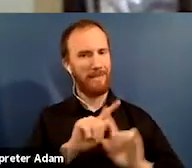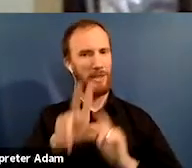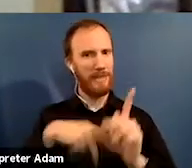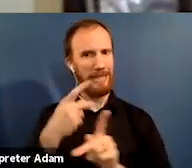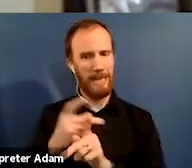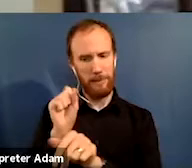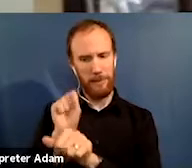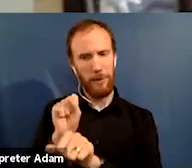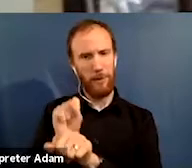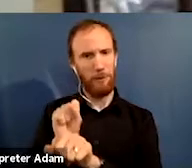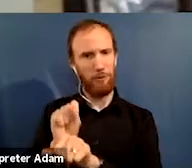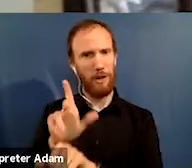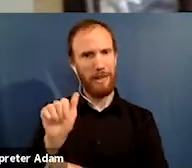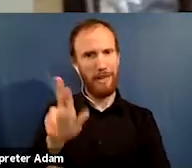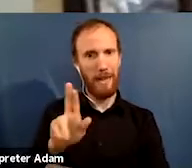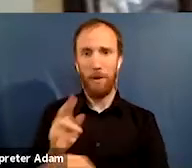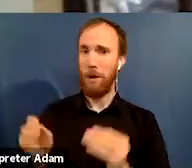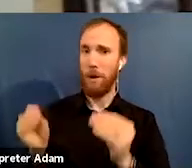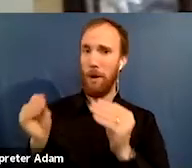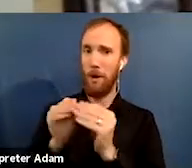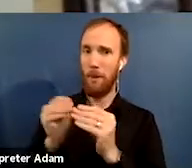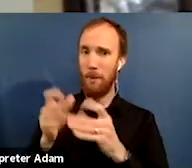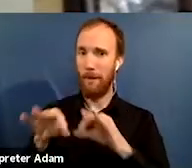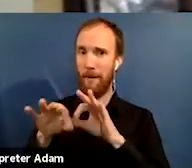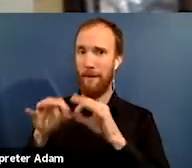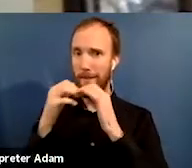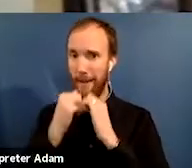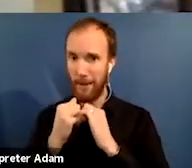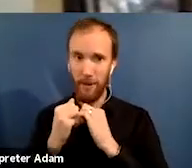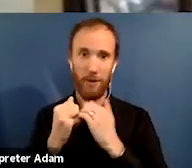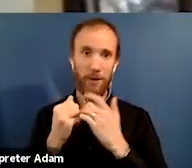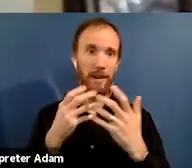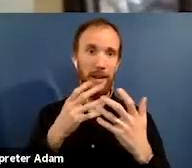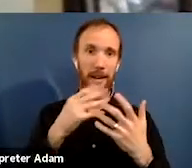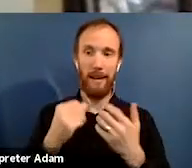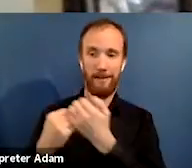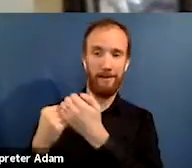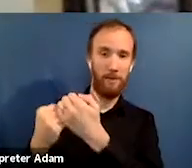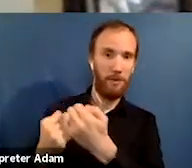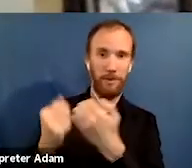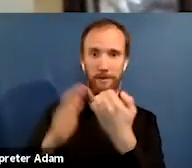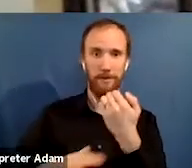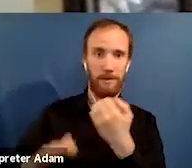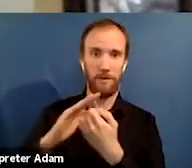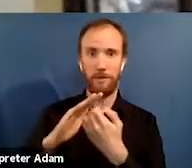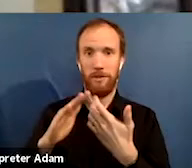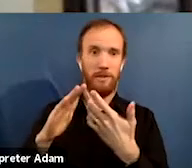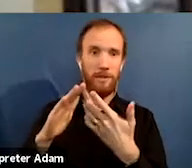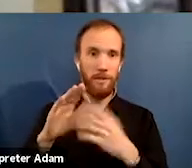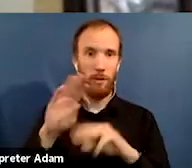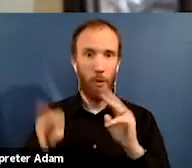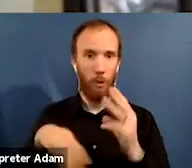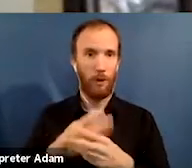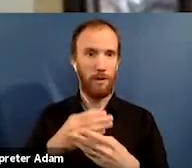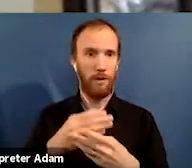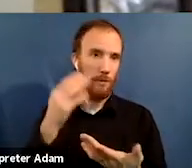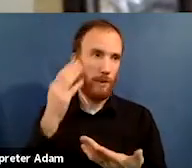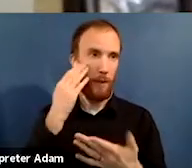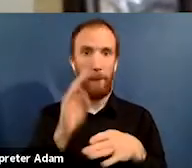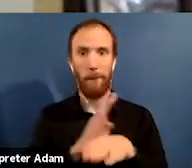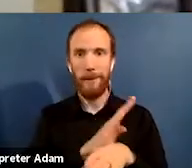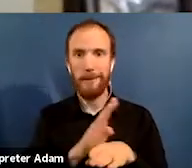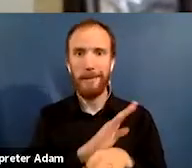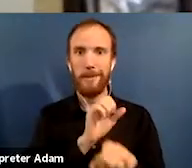that are valued and compensated and enabled in the world, namely, business and the jobs that we do outside of the